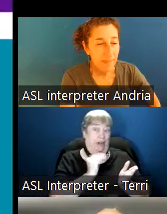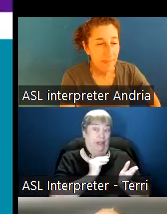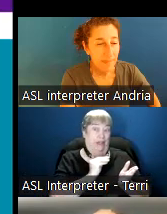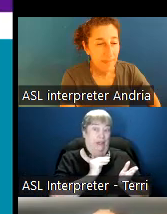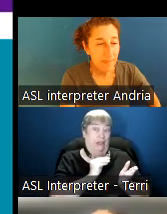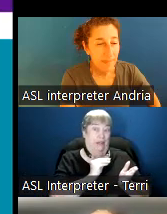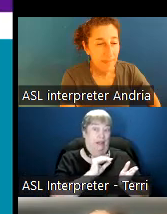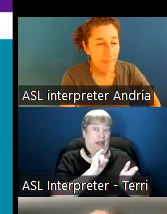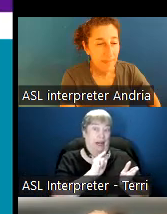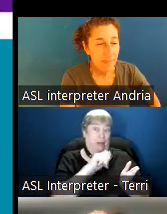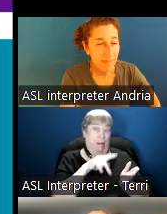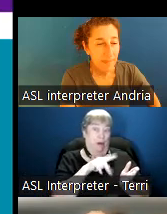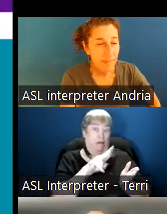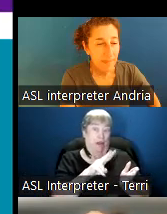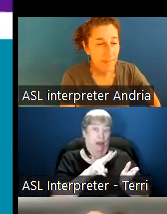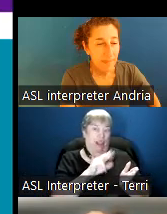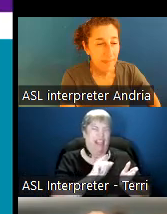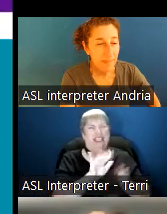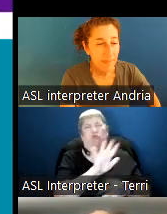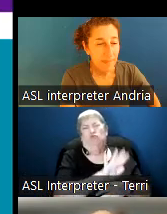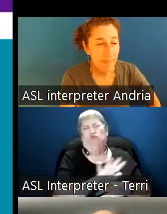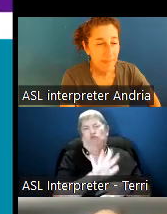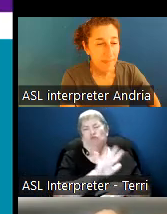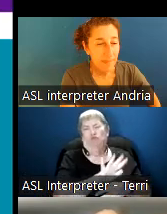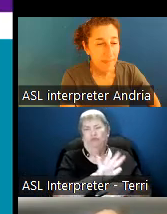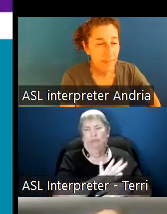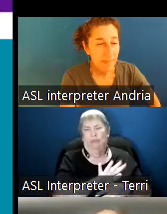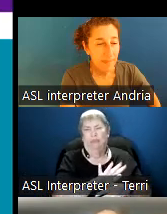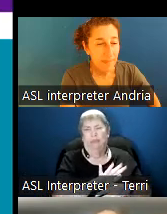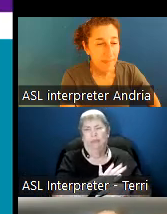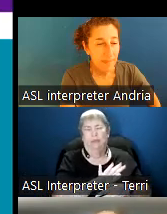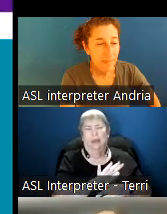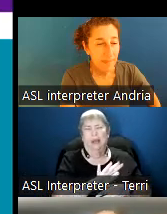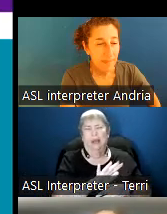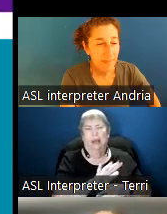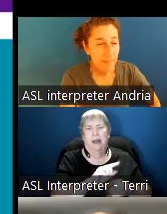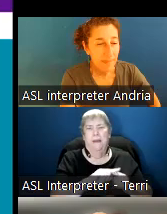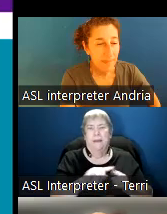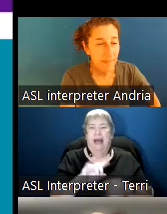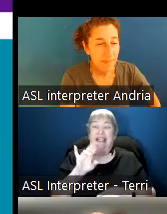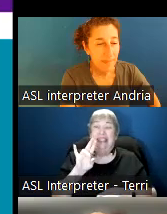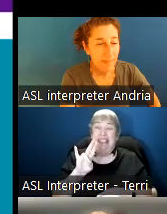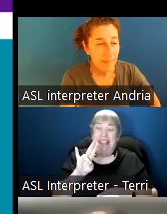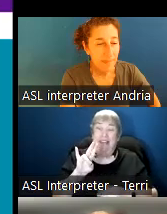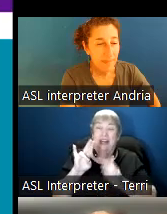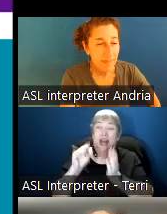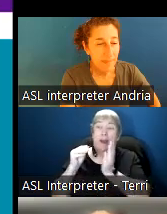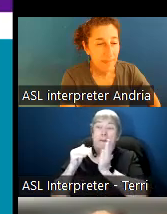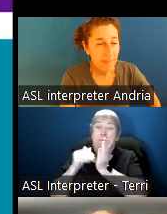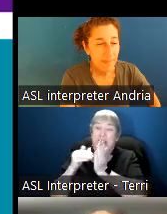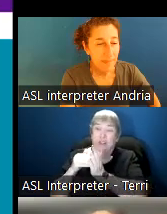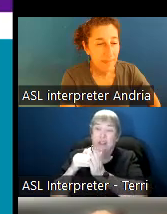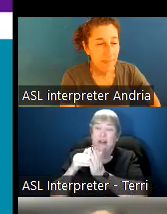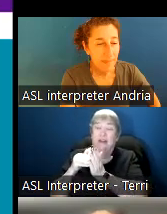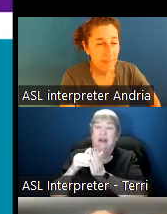That's what, you know, that's kind of an idea of what we know. But 7 million phone calls, over 7 million phone